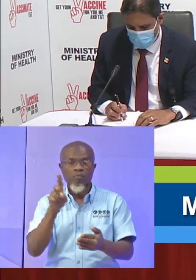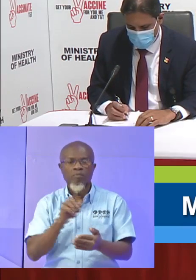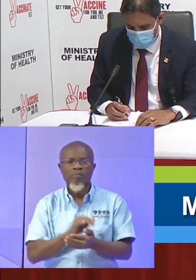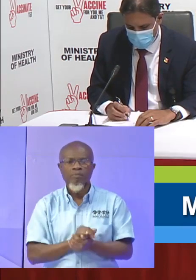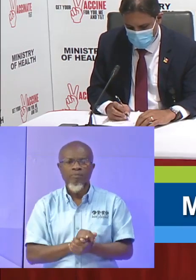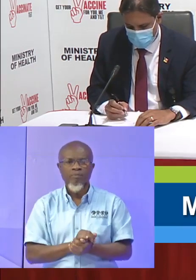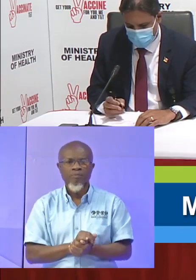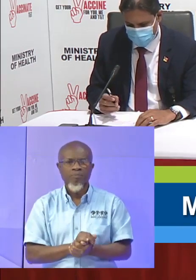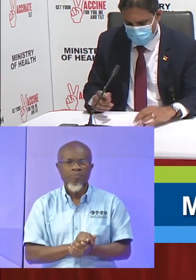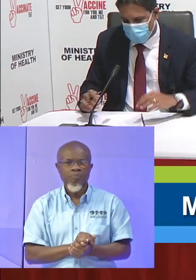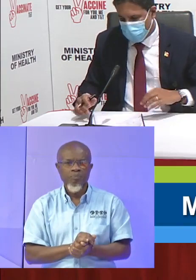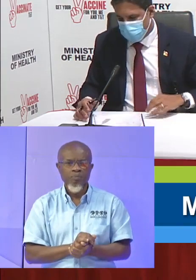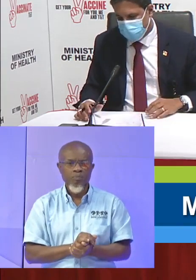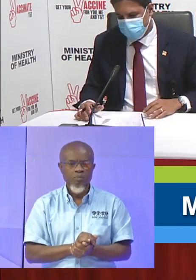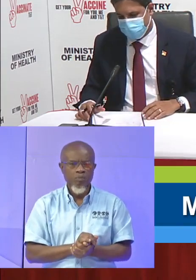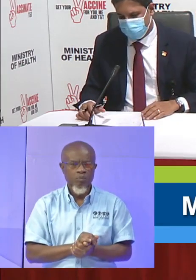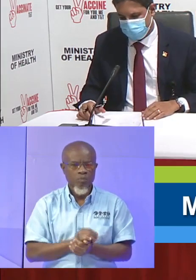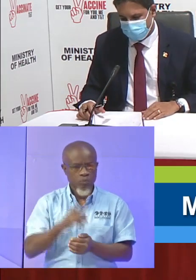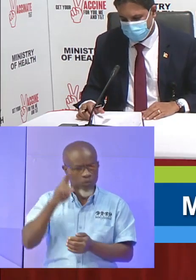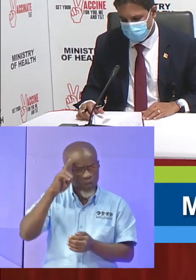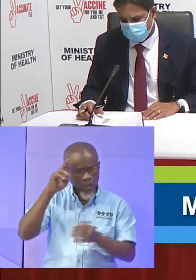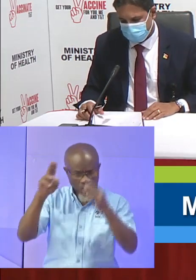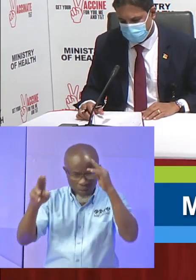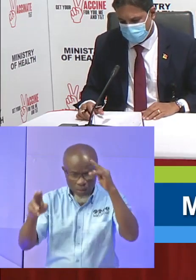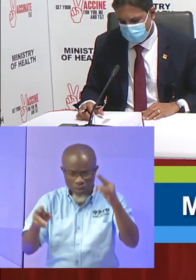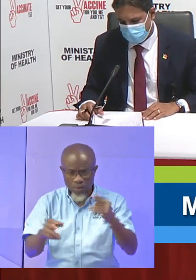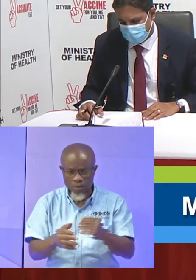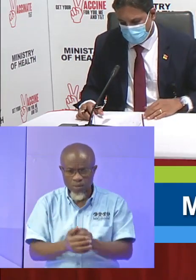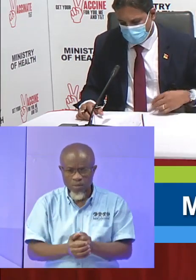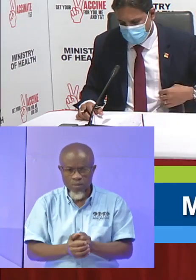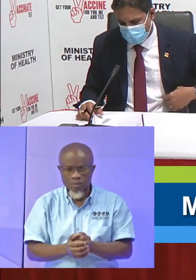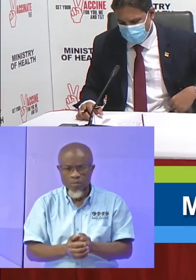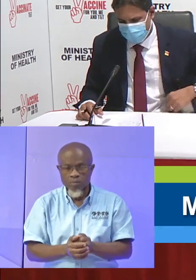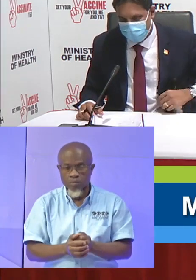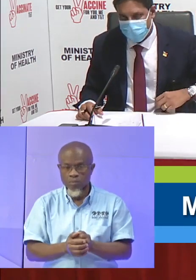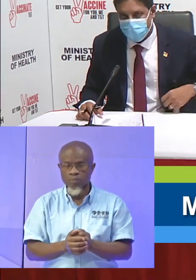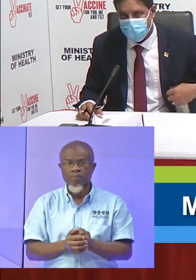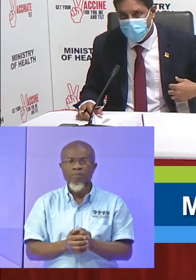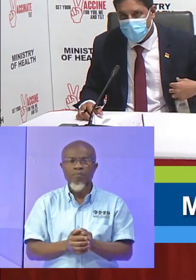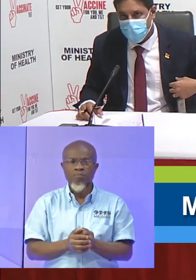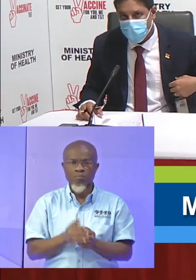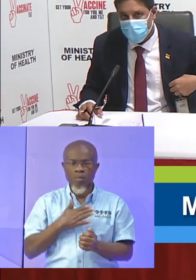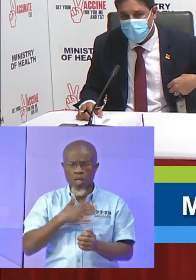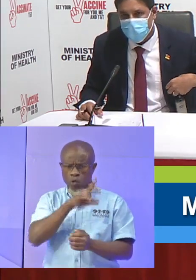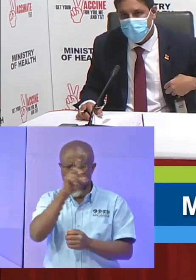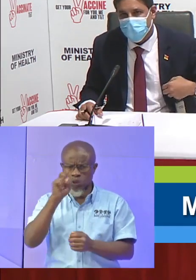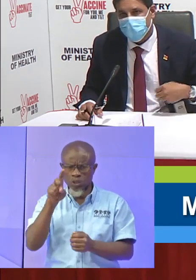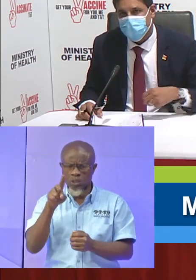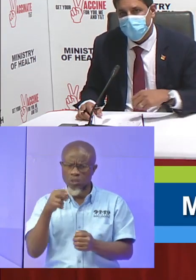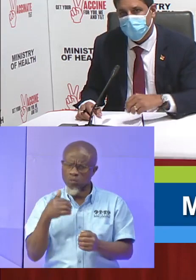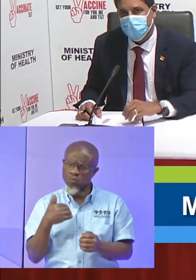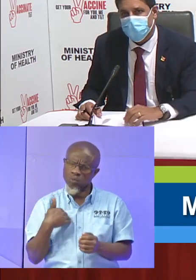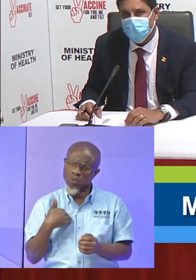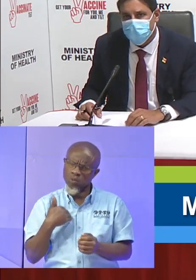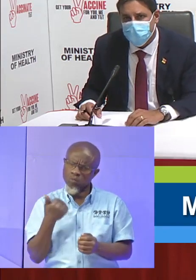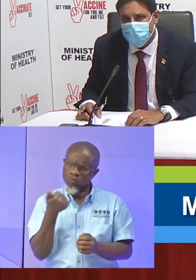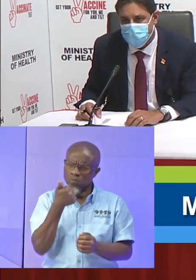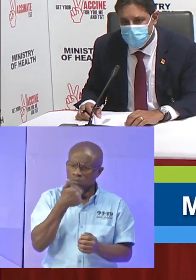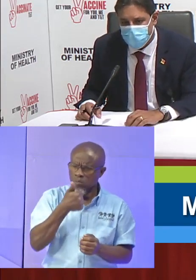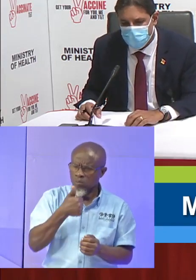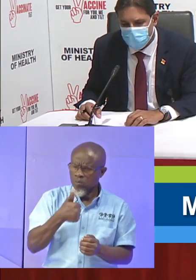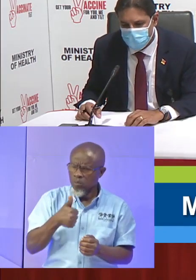Hi, good day. Paula Lindo here again from the Newsday. My question is, has there been an increase in